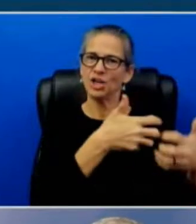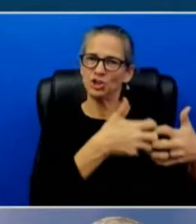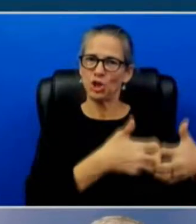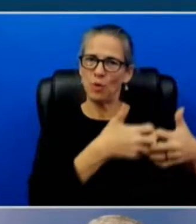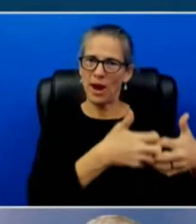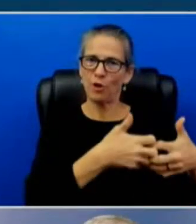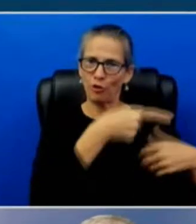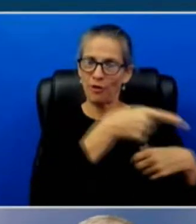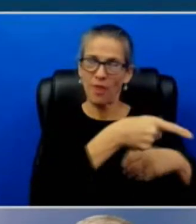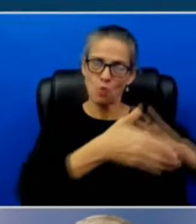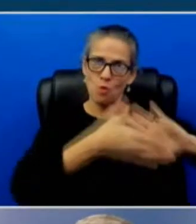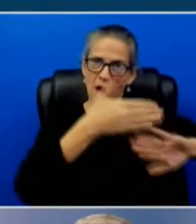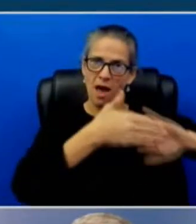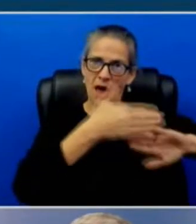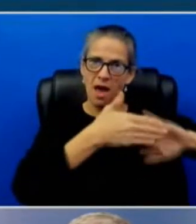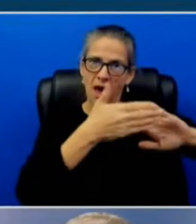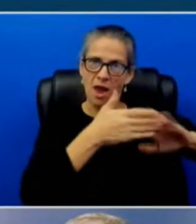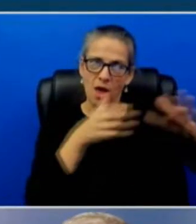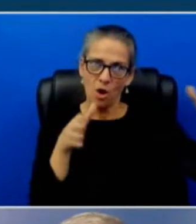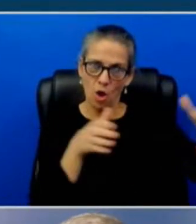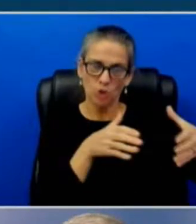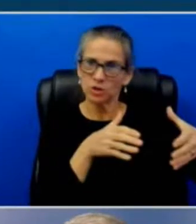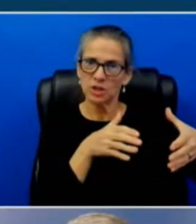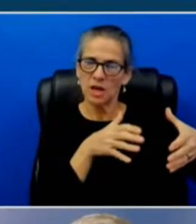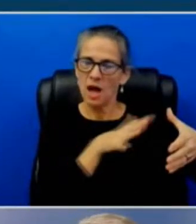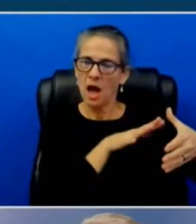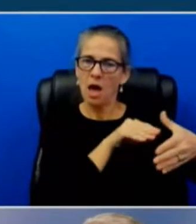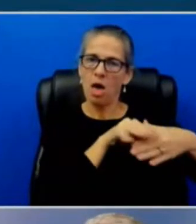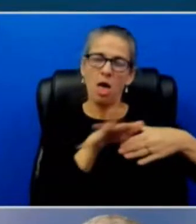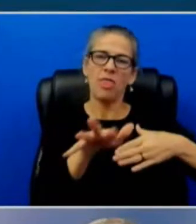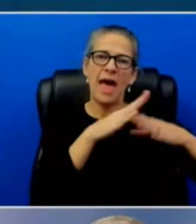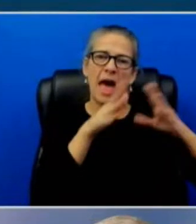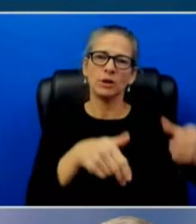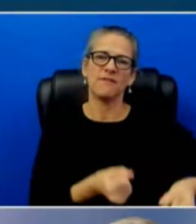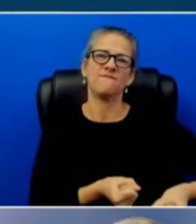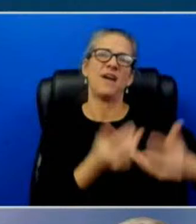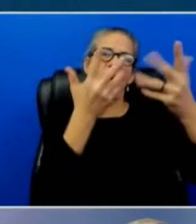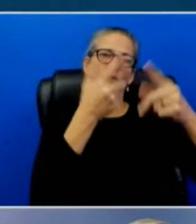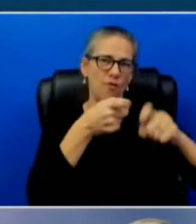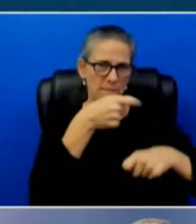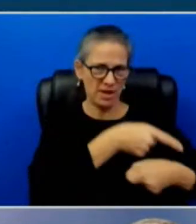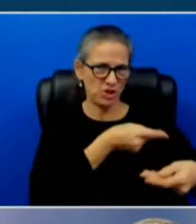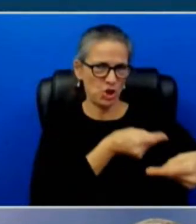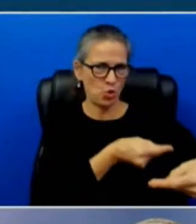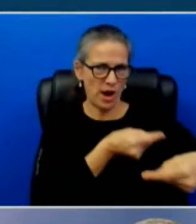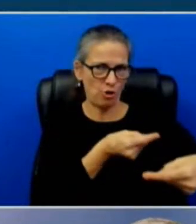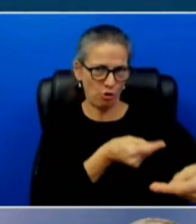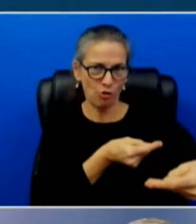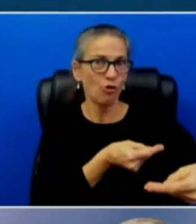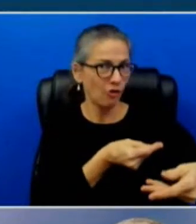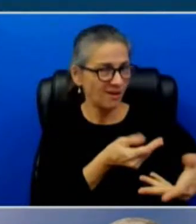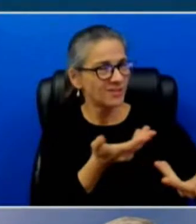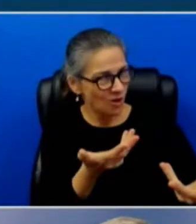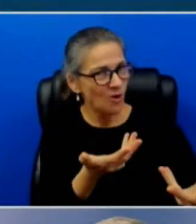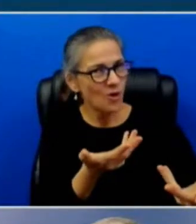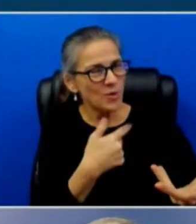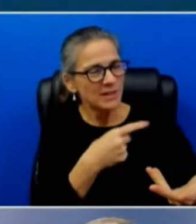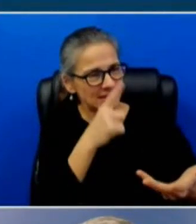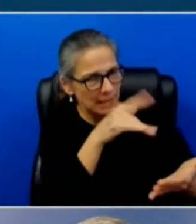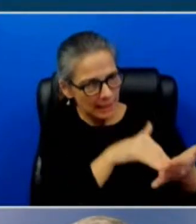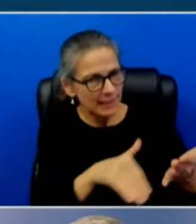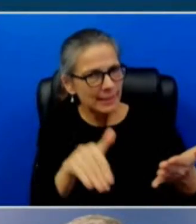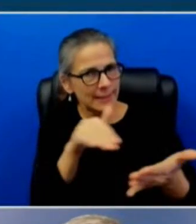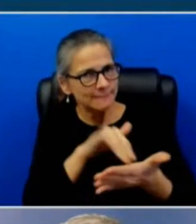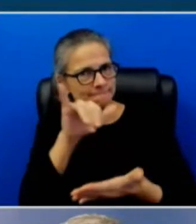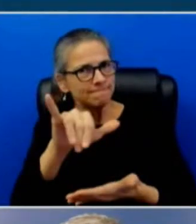it in an enclosed space and it caught the house on fire. And so we have seen these incidents, and that's why we keep repeating this, because as these events